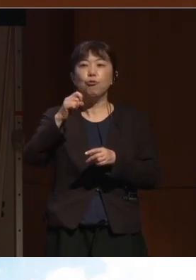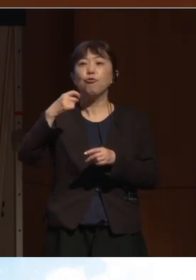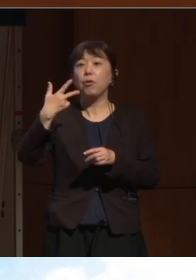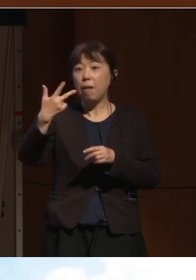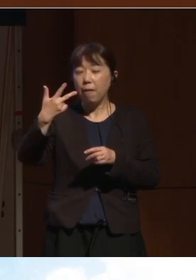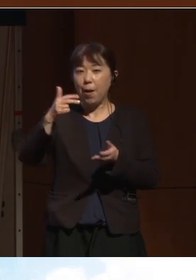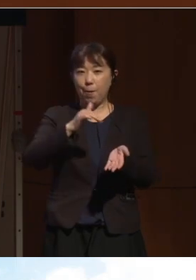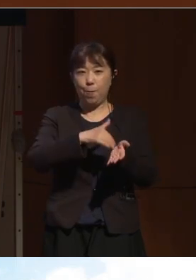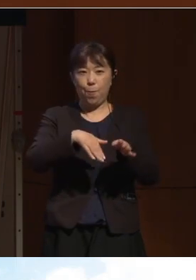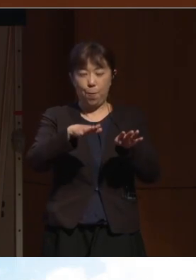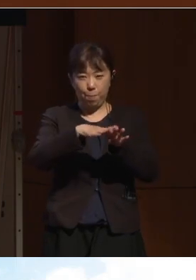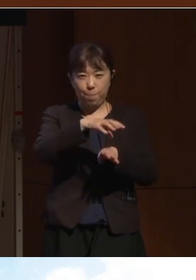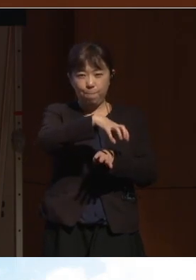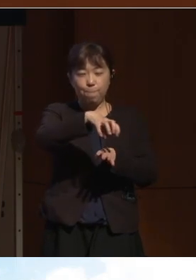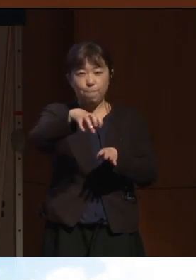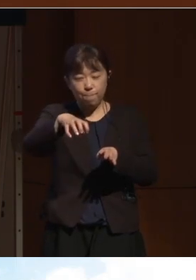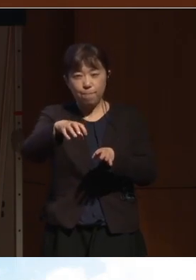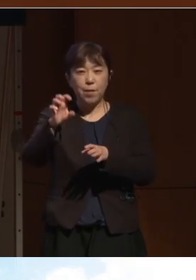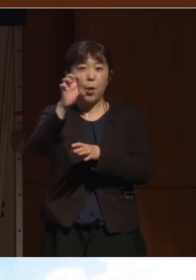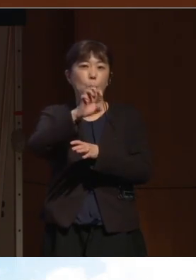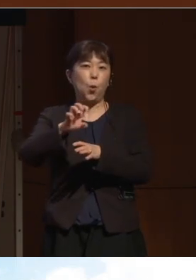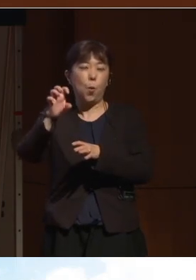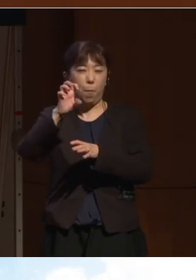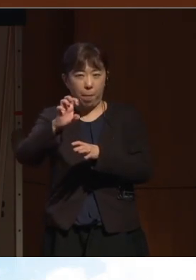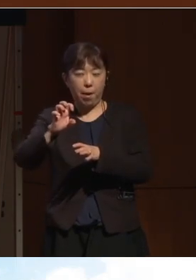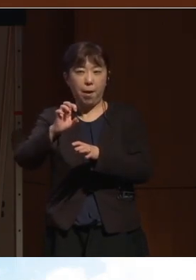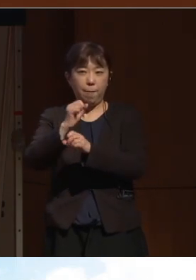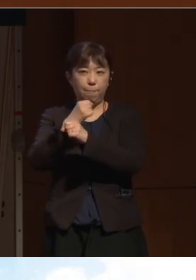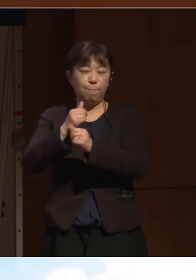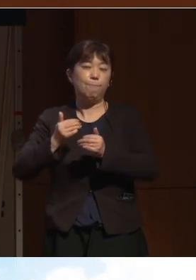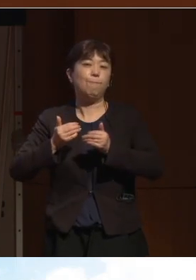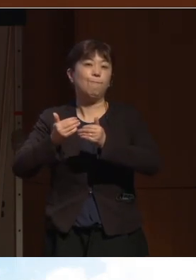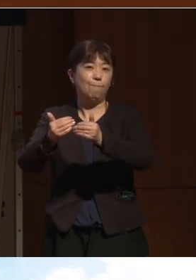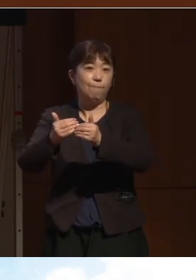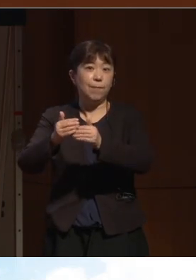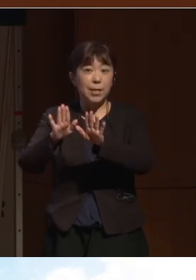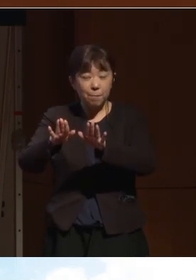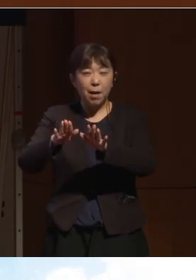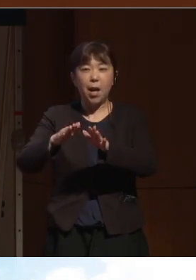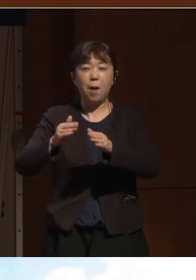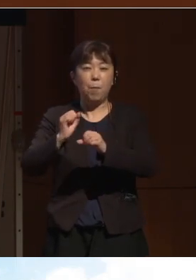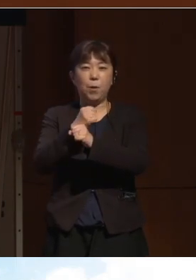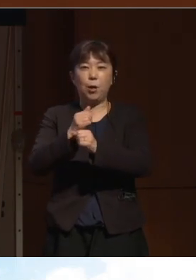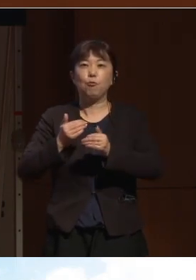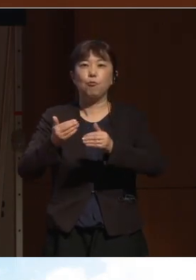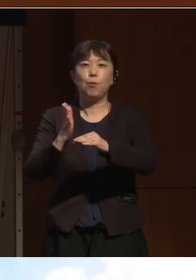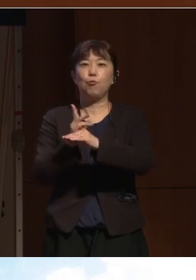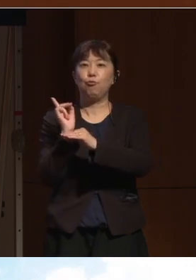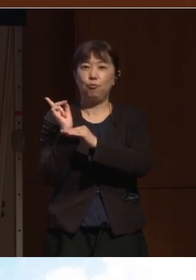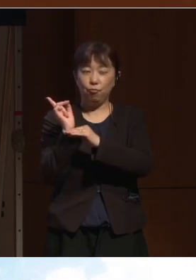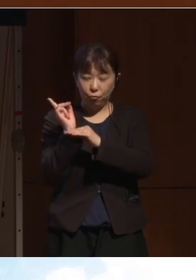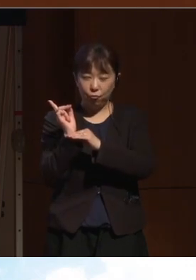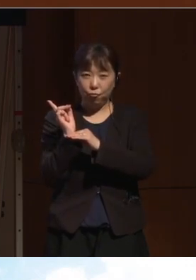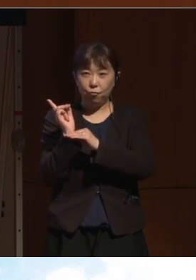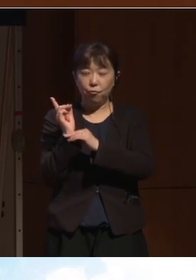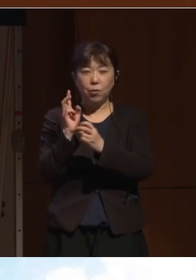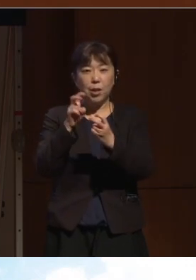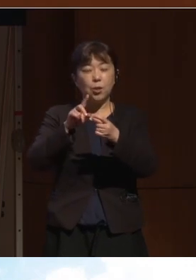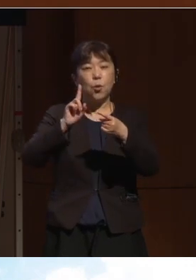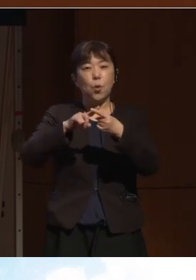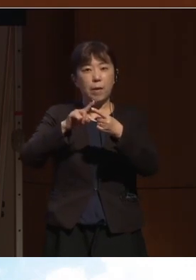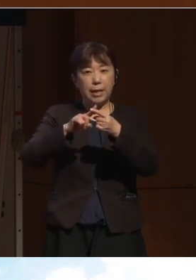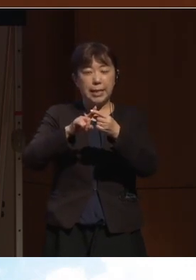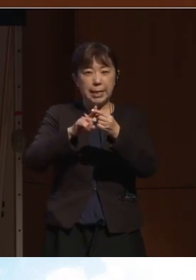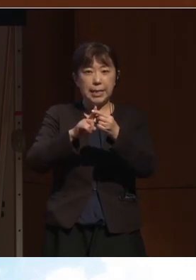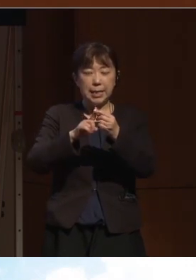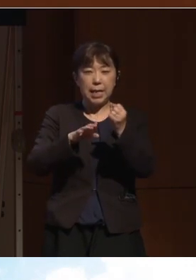And the findings from REMAP-CAP for the UK resulted in us being able to create clinical guidelines for the critically ill.